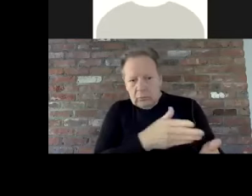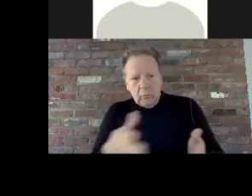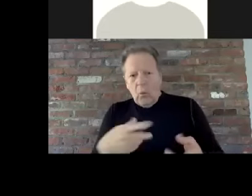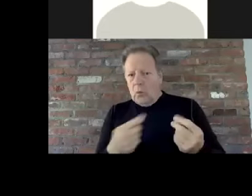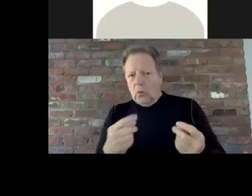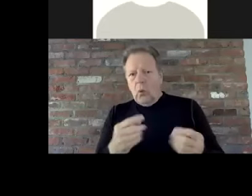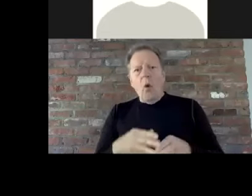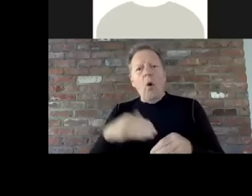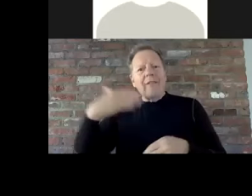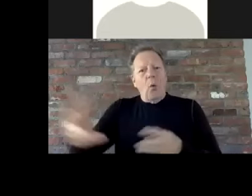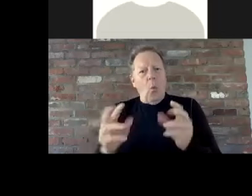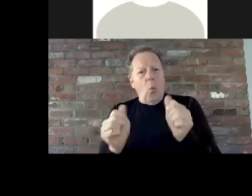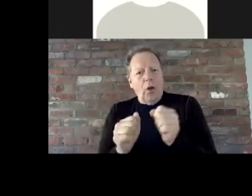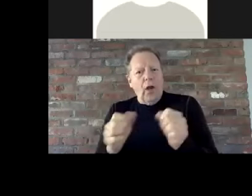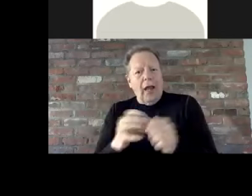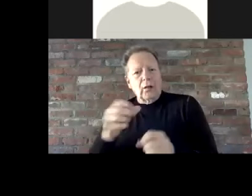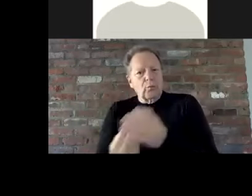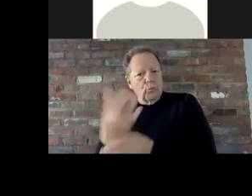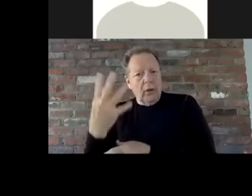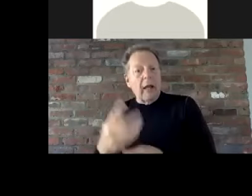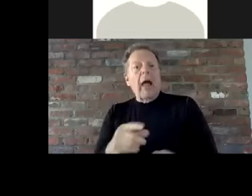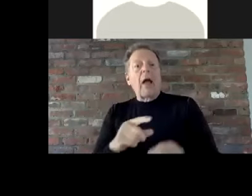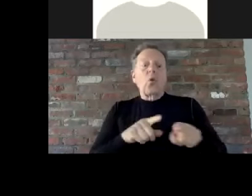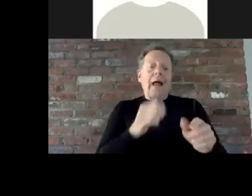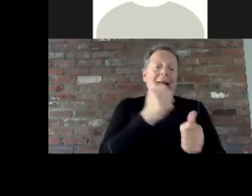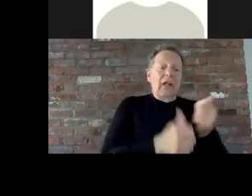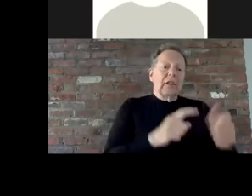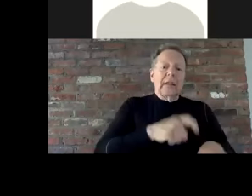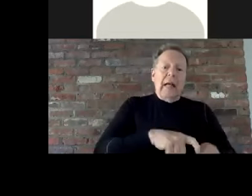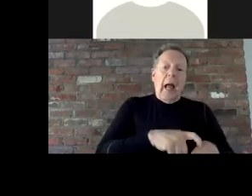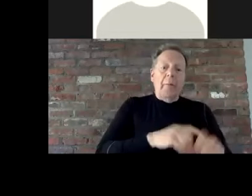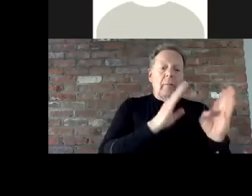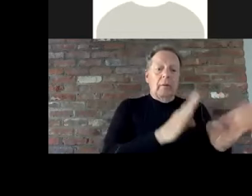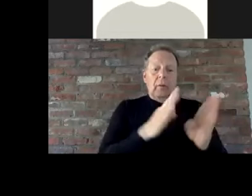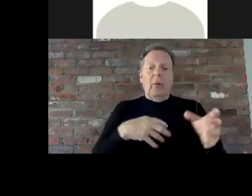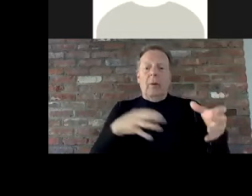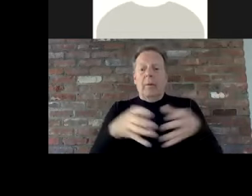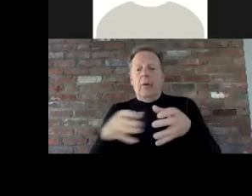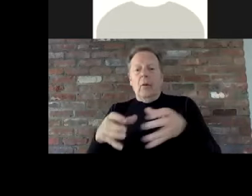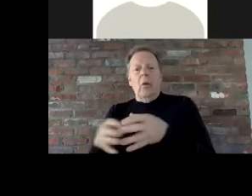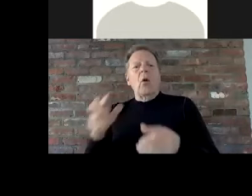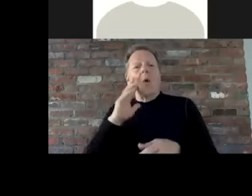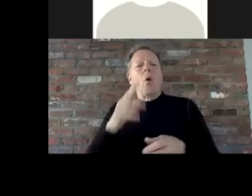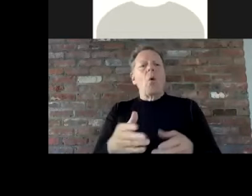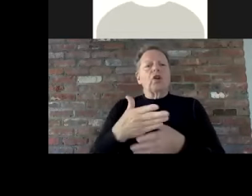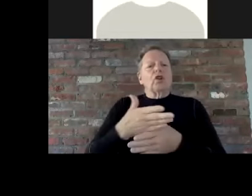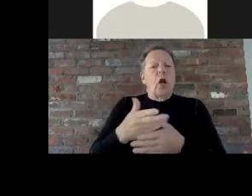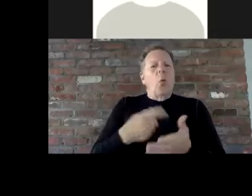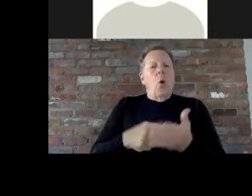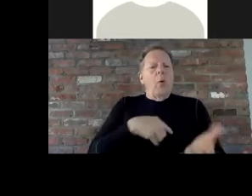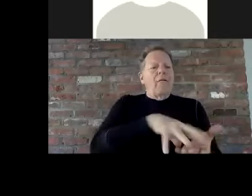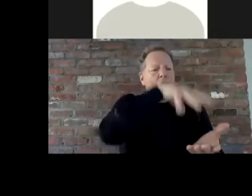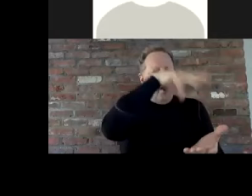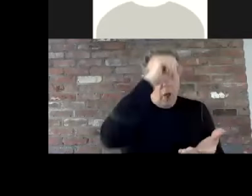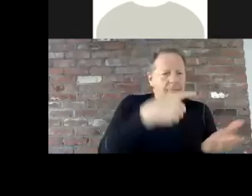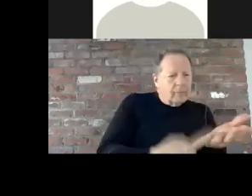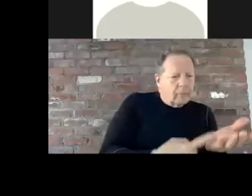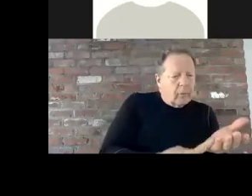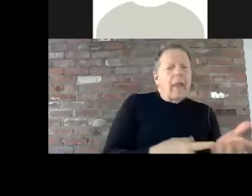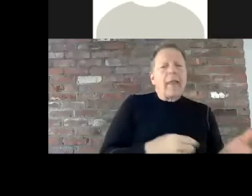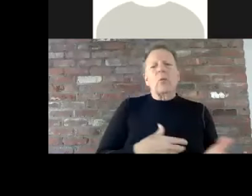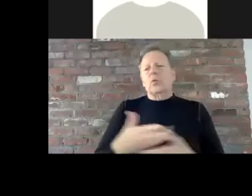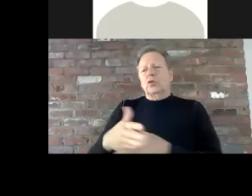spring. And with each wave of the project, we're going to share back out what we've learned so that you can see and you can comment on